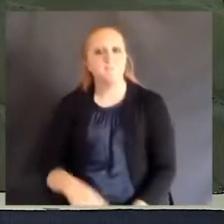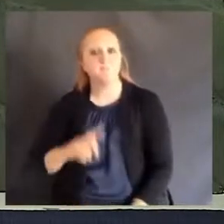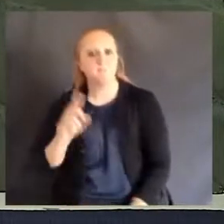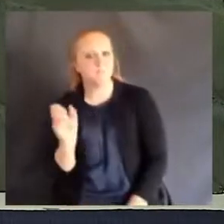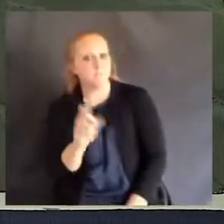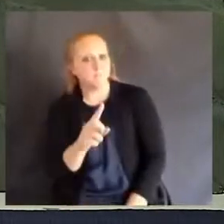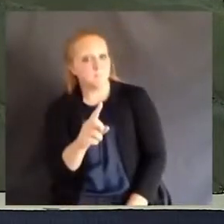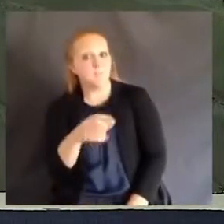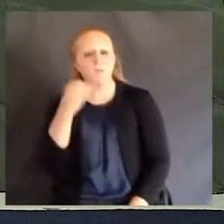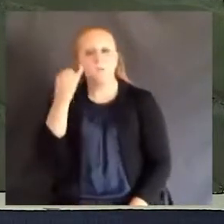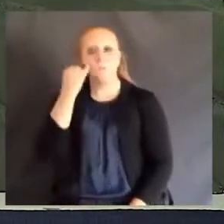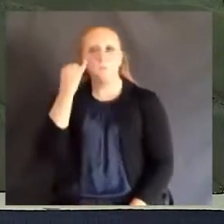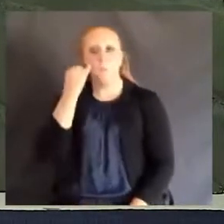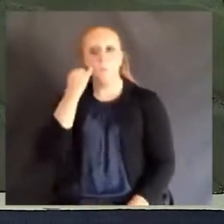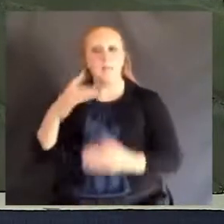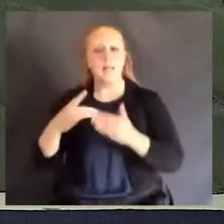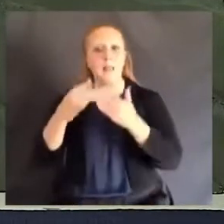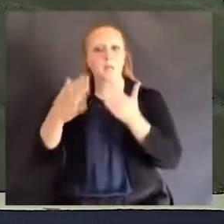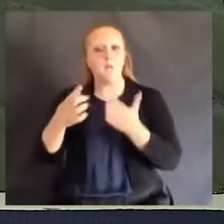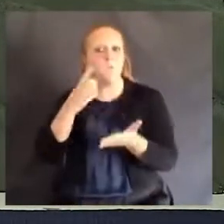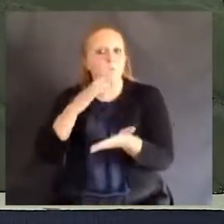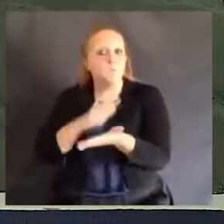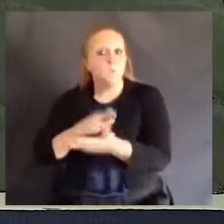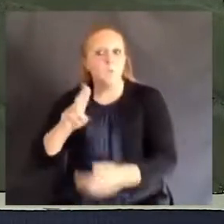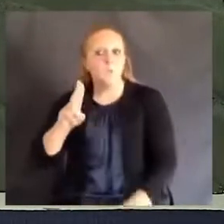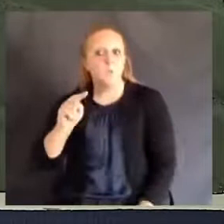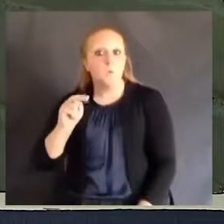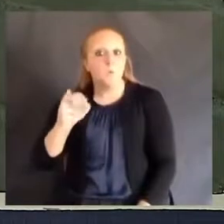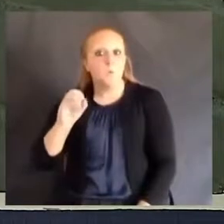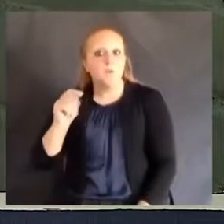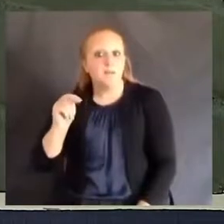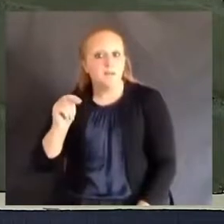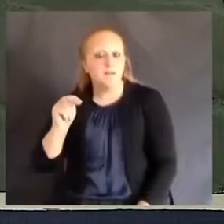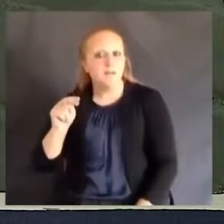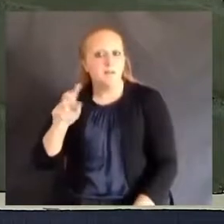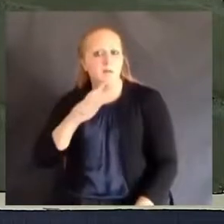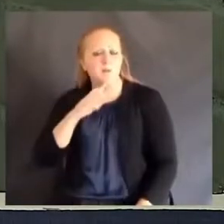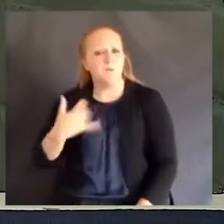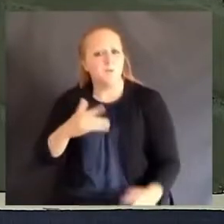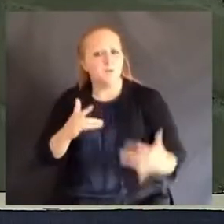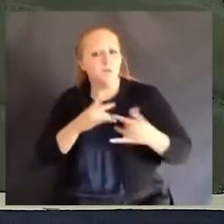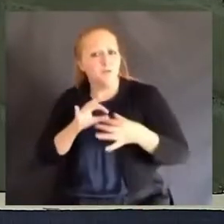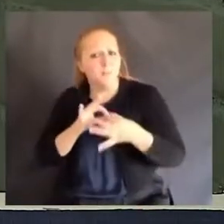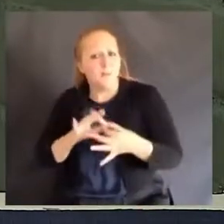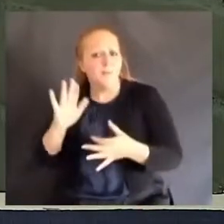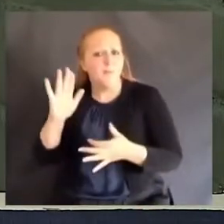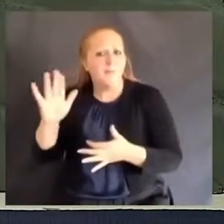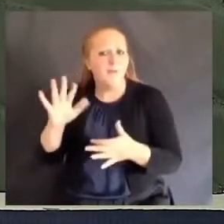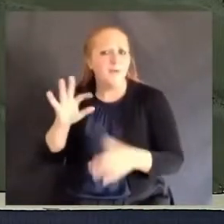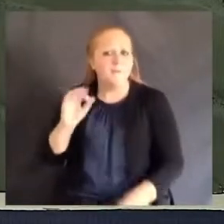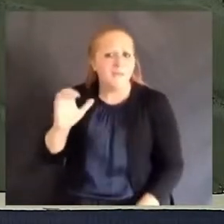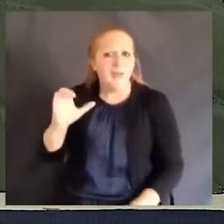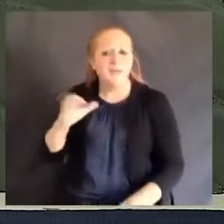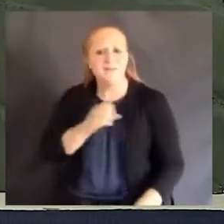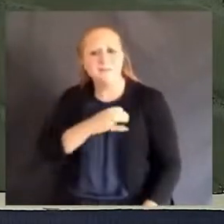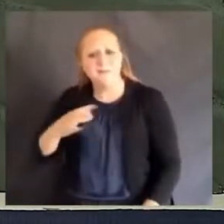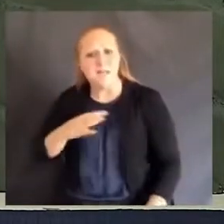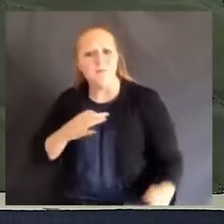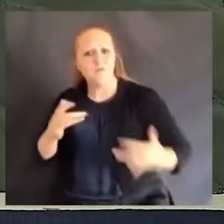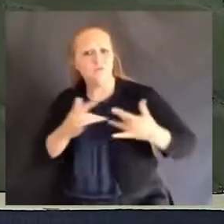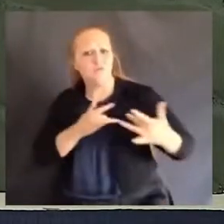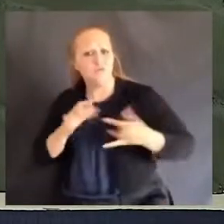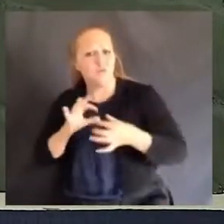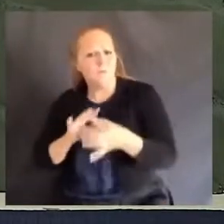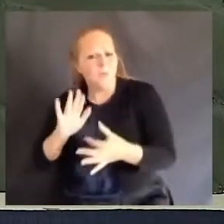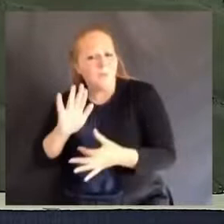union leaders who are very concerned about the safety of the buildings for their teachers? They've expressed concerns and say maybe